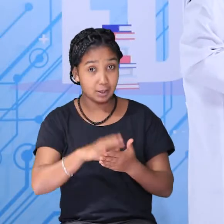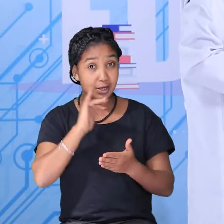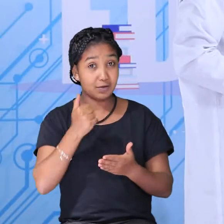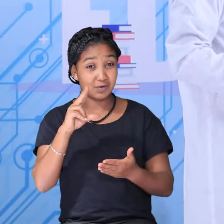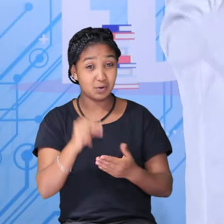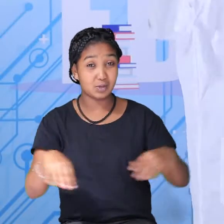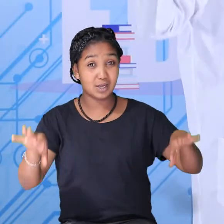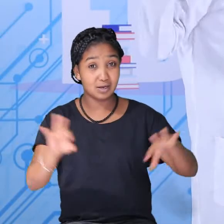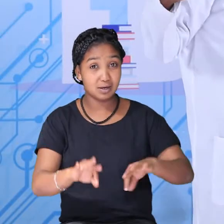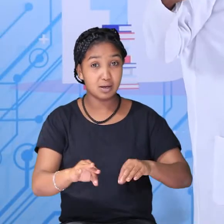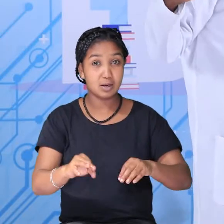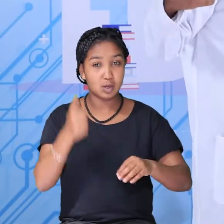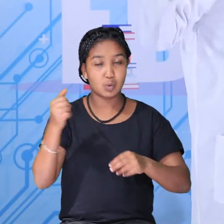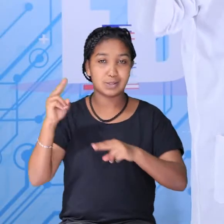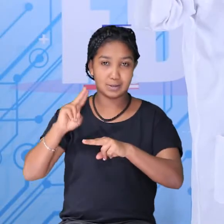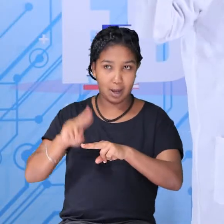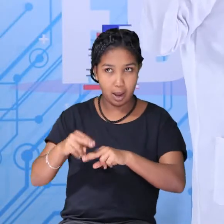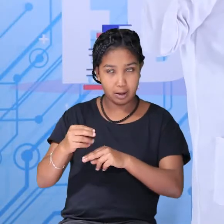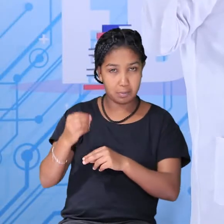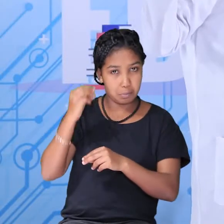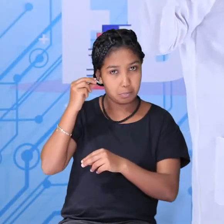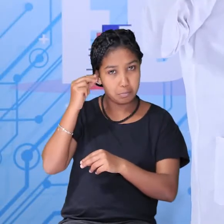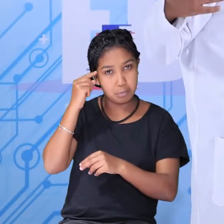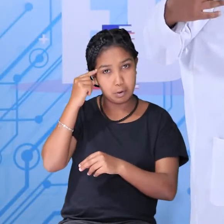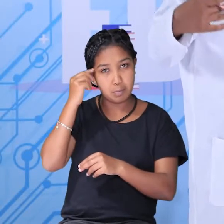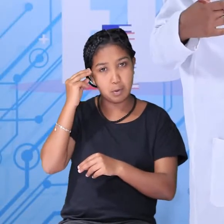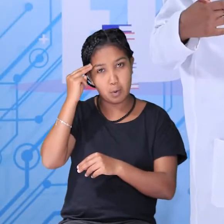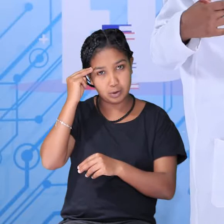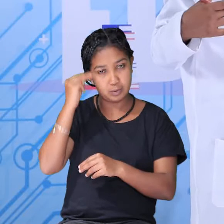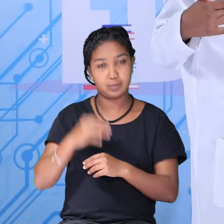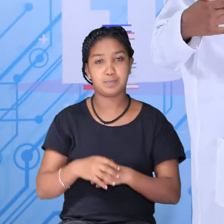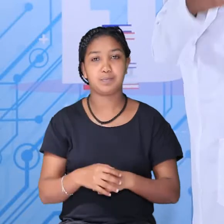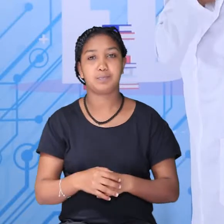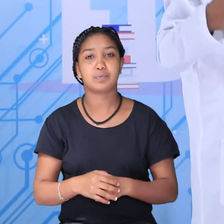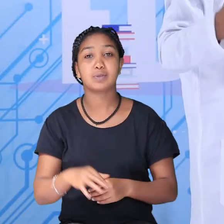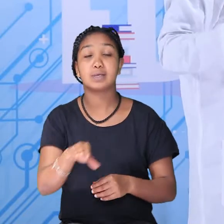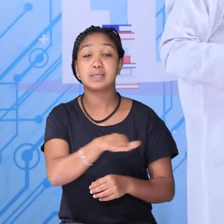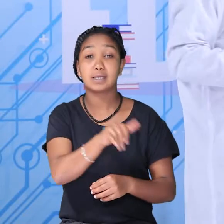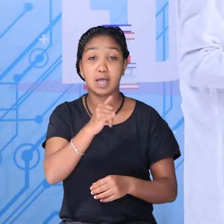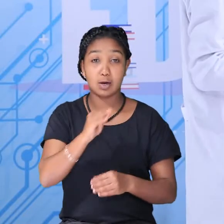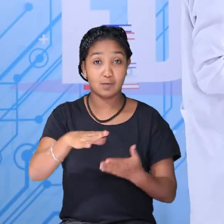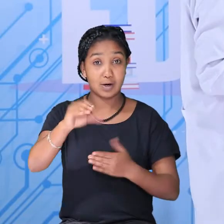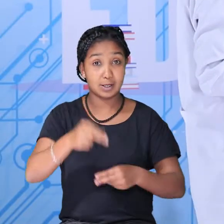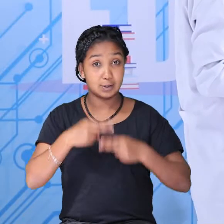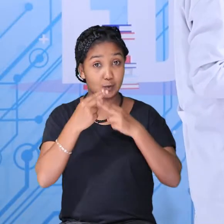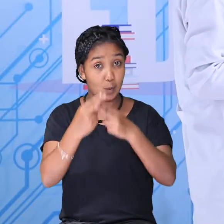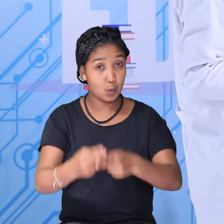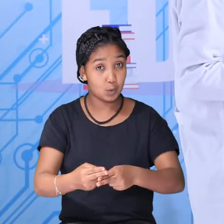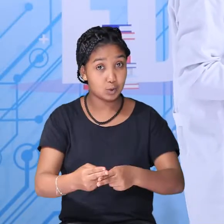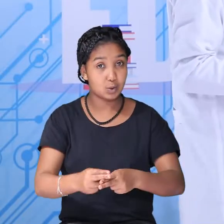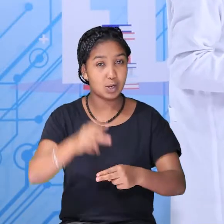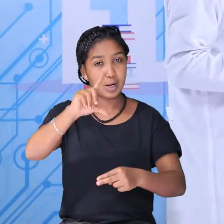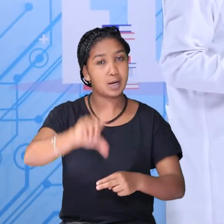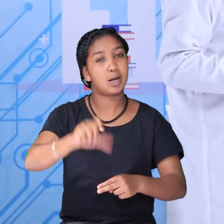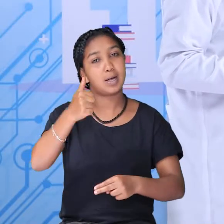it is not needed, it will stay for a longer period of time. Such kind of learning is called